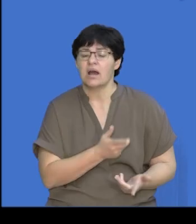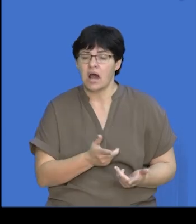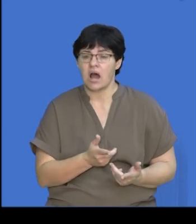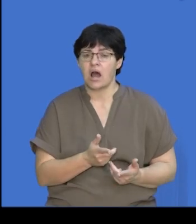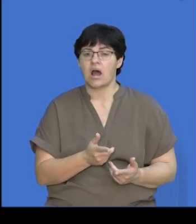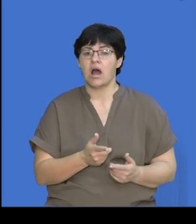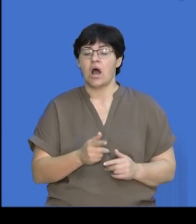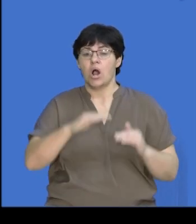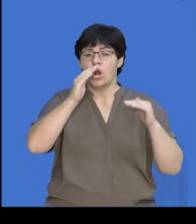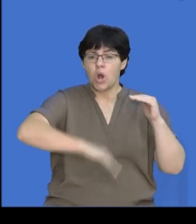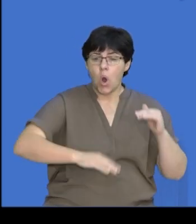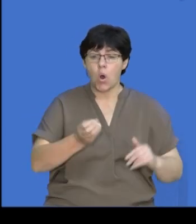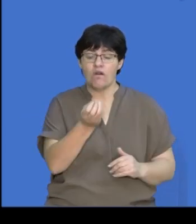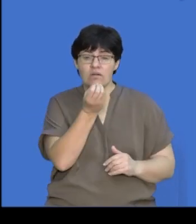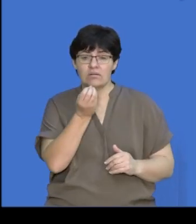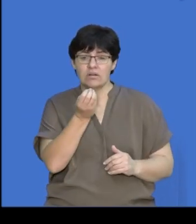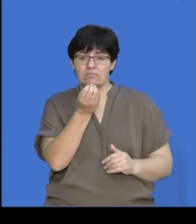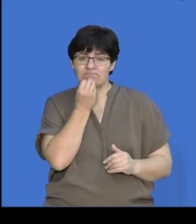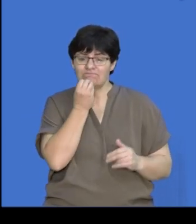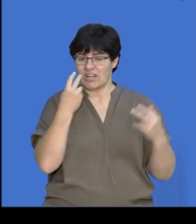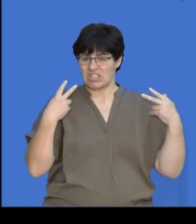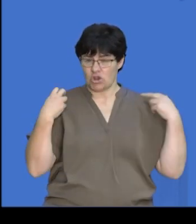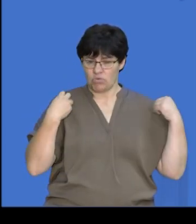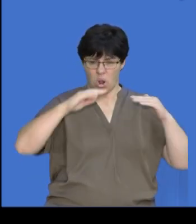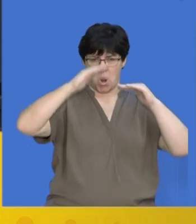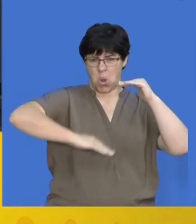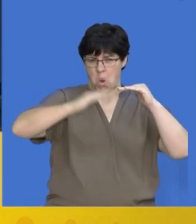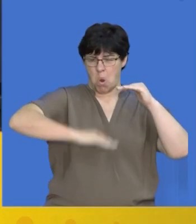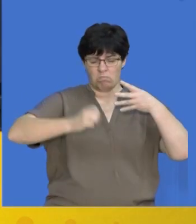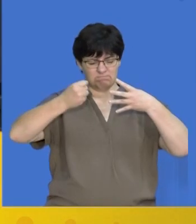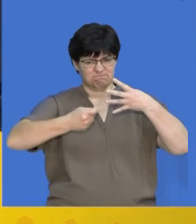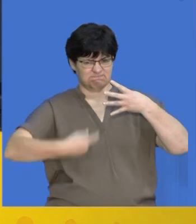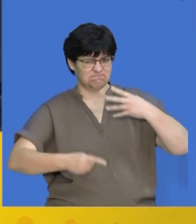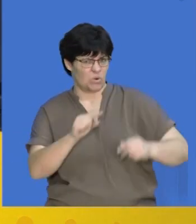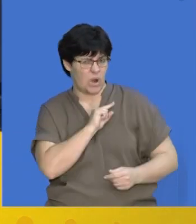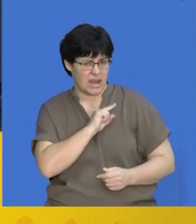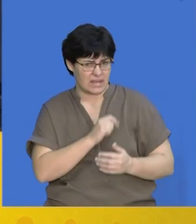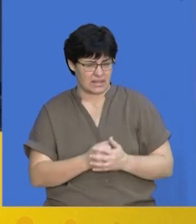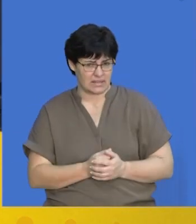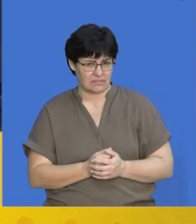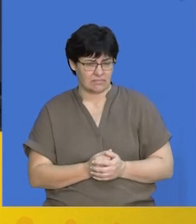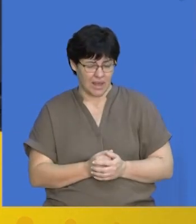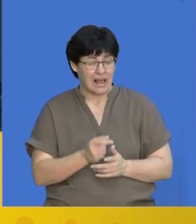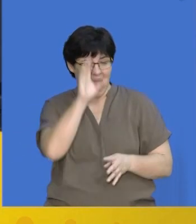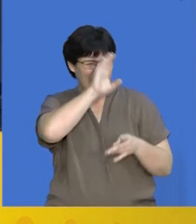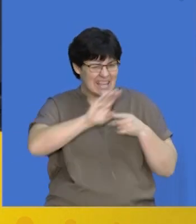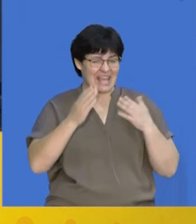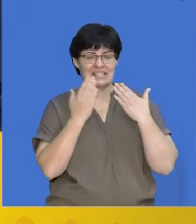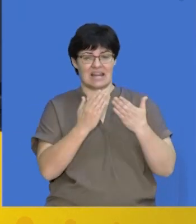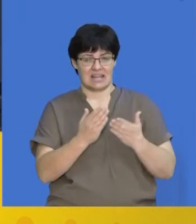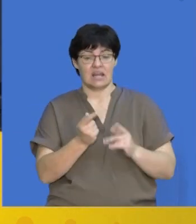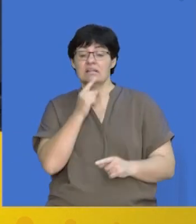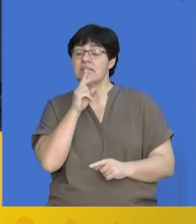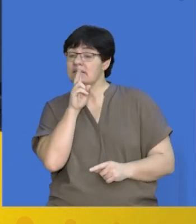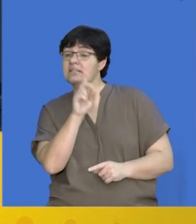low security food index. If I'm picturing this examination, it was about a case study that shows that